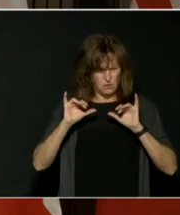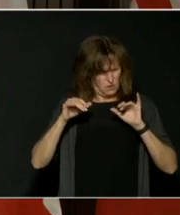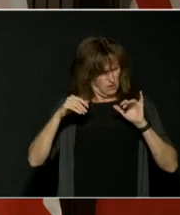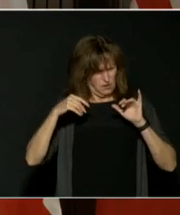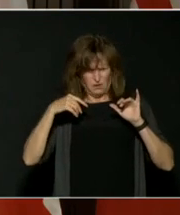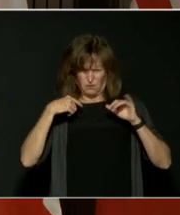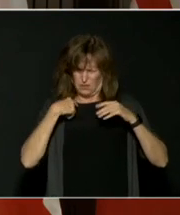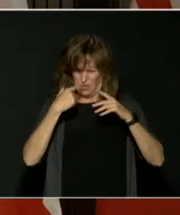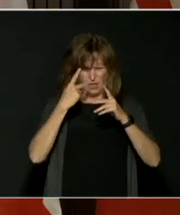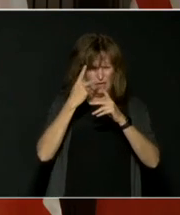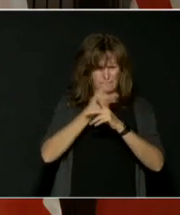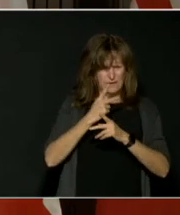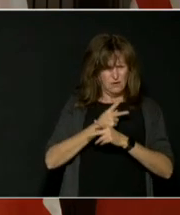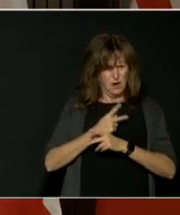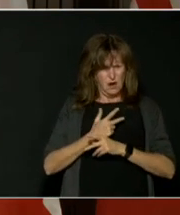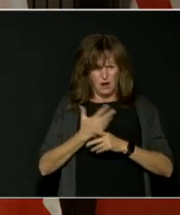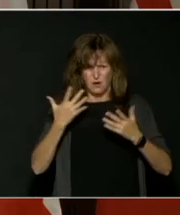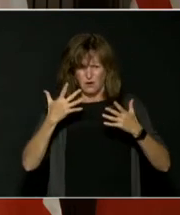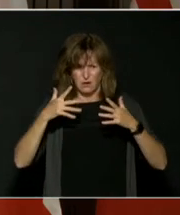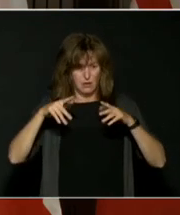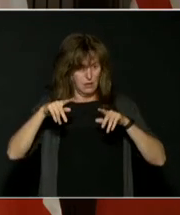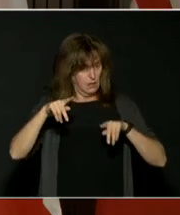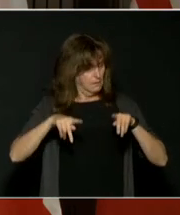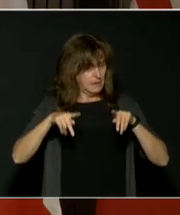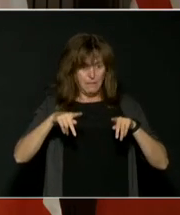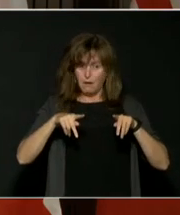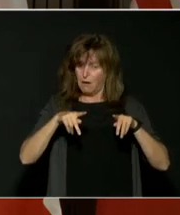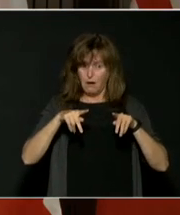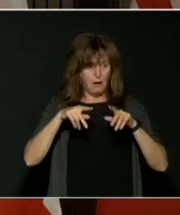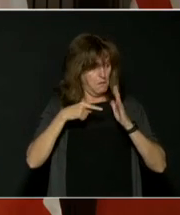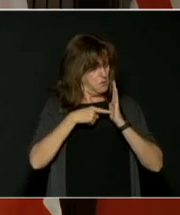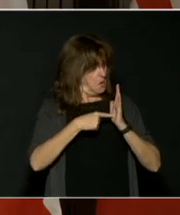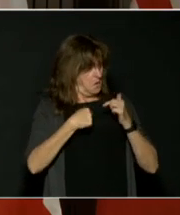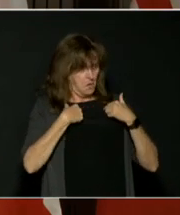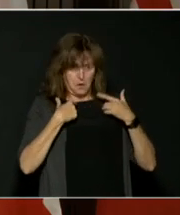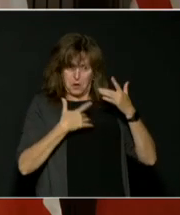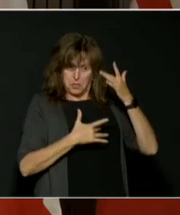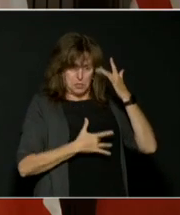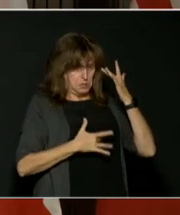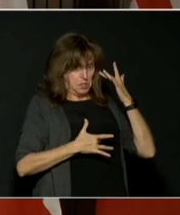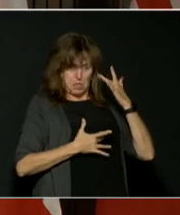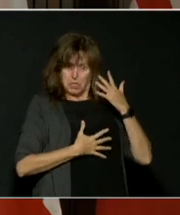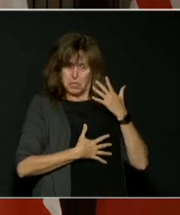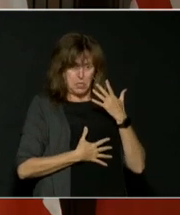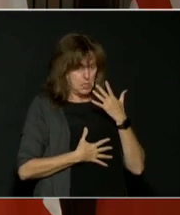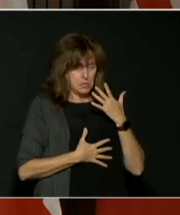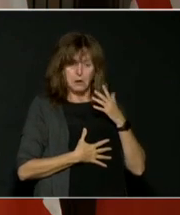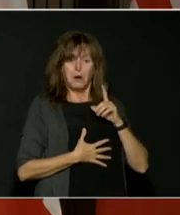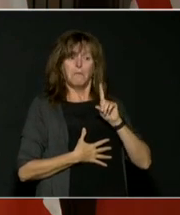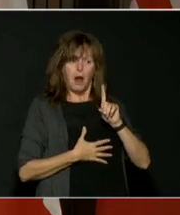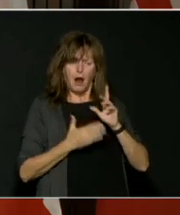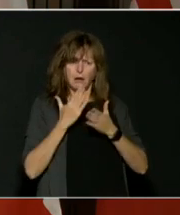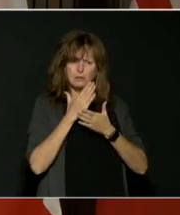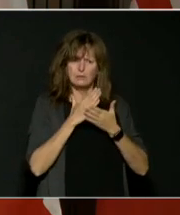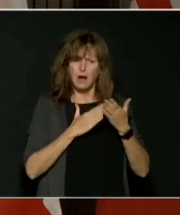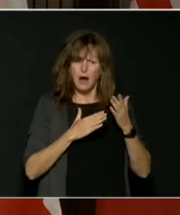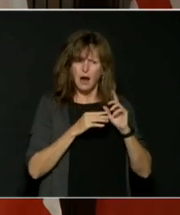for asymptomatic individuals who are part of targeted testing initiatives as directed by the Ministry of